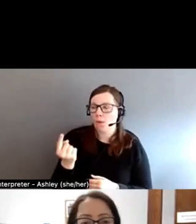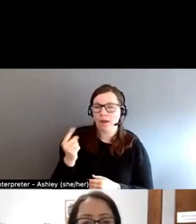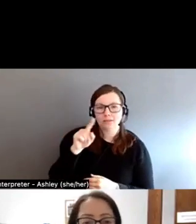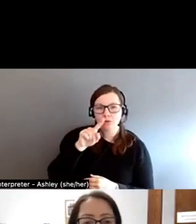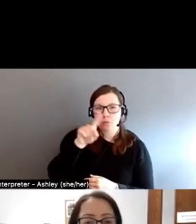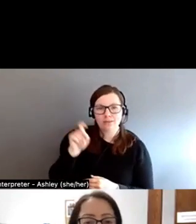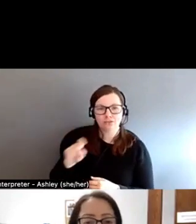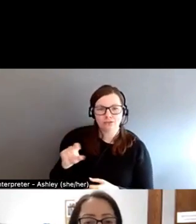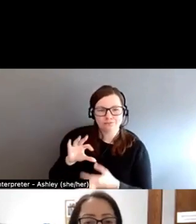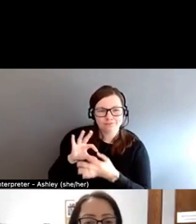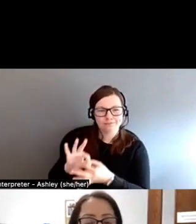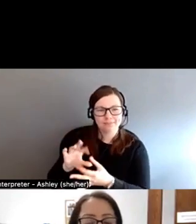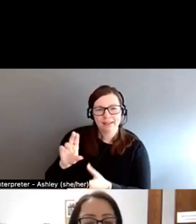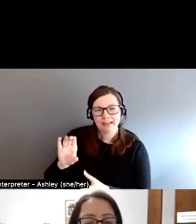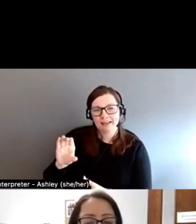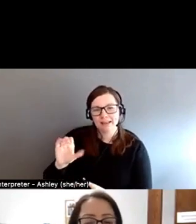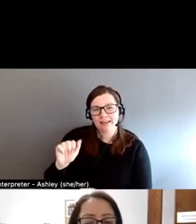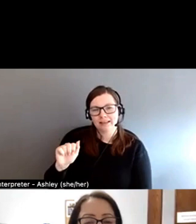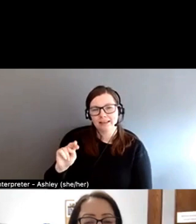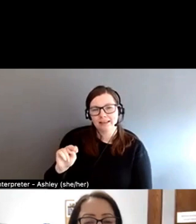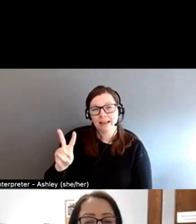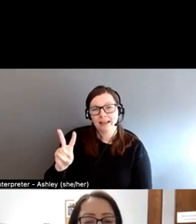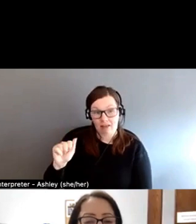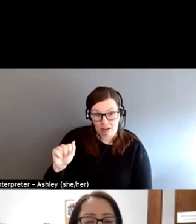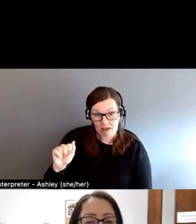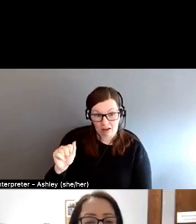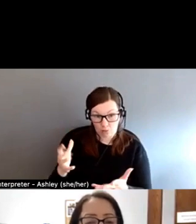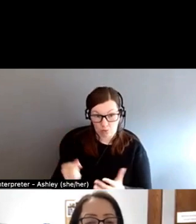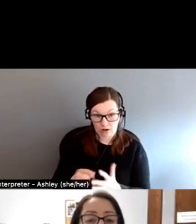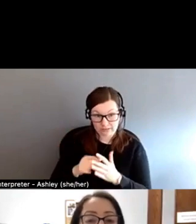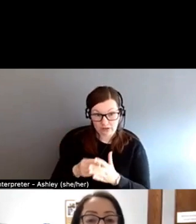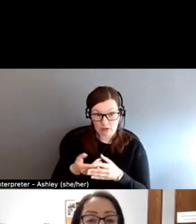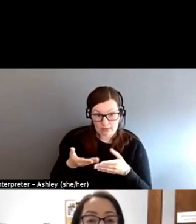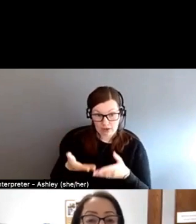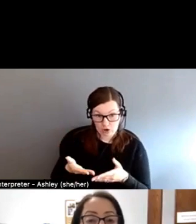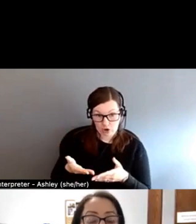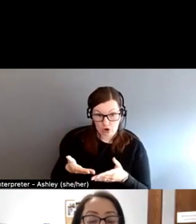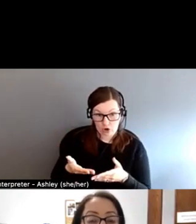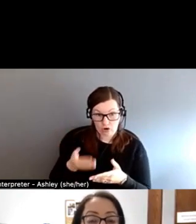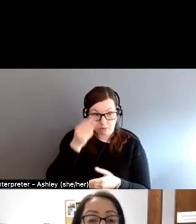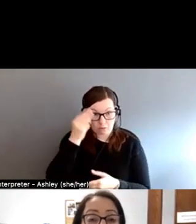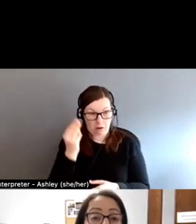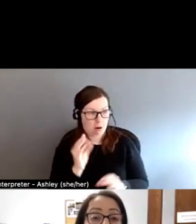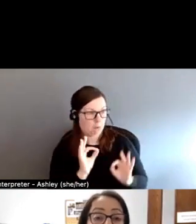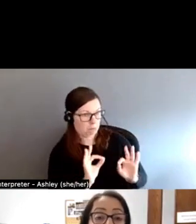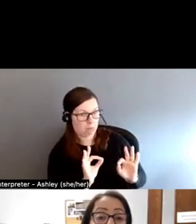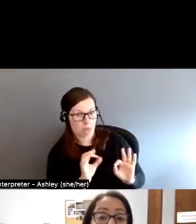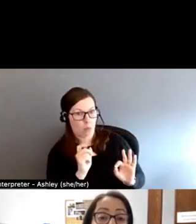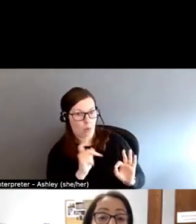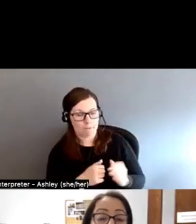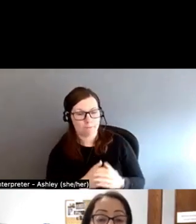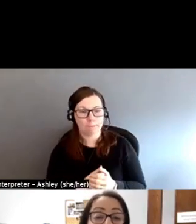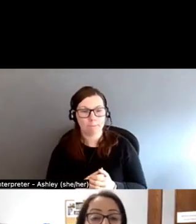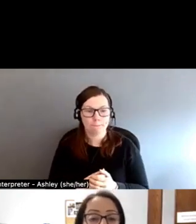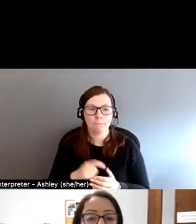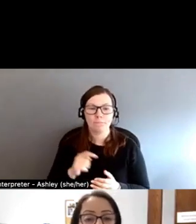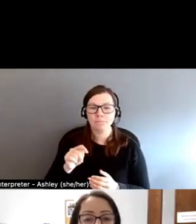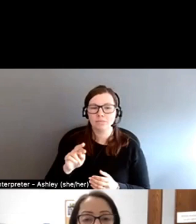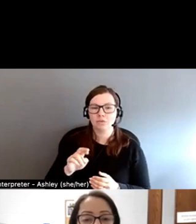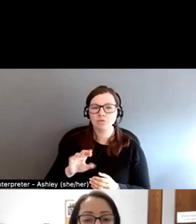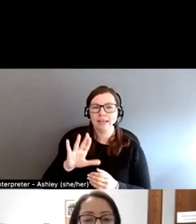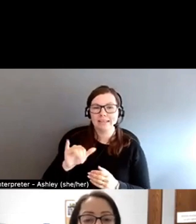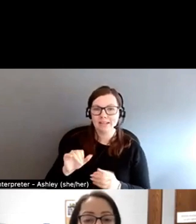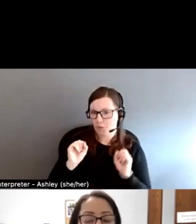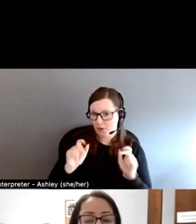Do you want me to start with that? And Sure. then, okay. So people were wondering about, so it's sort of